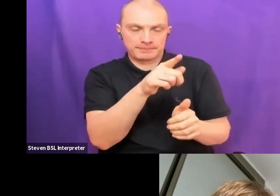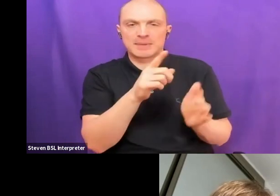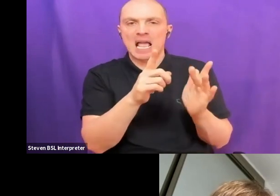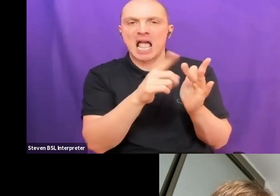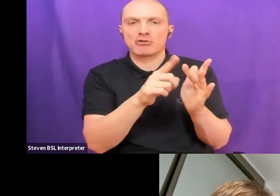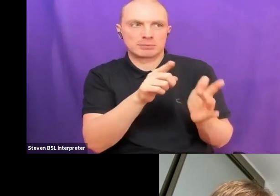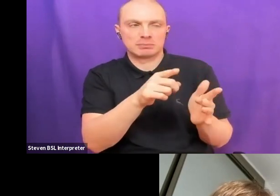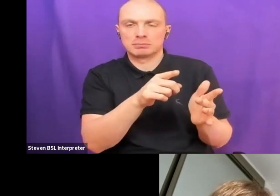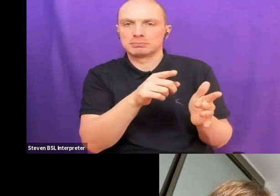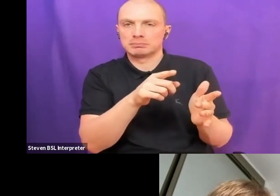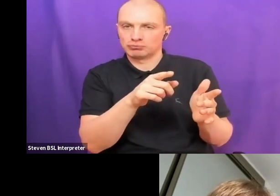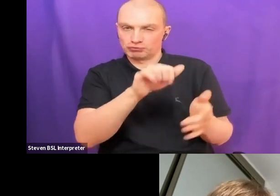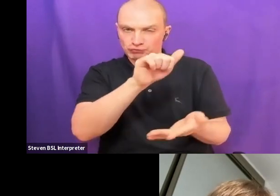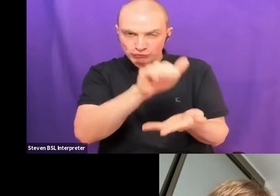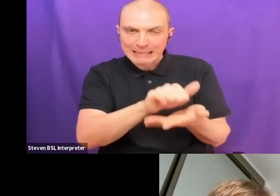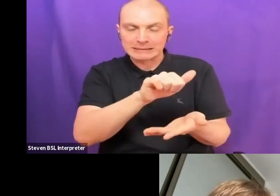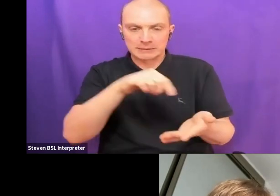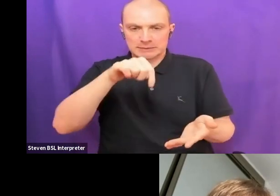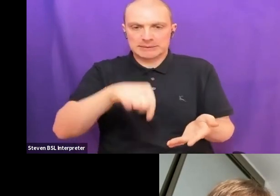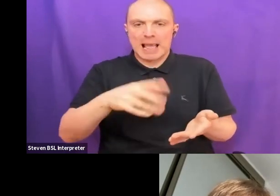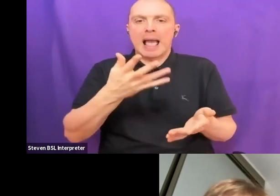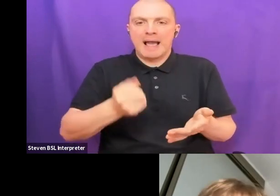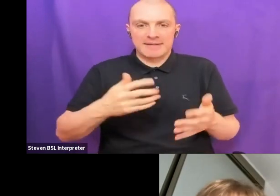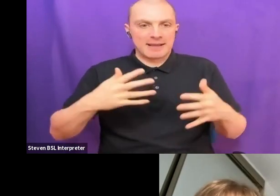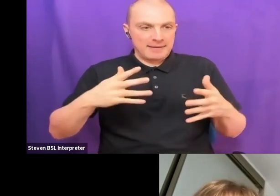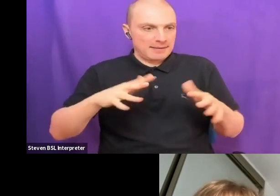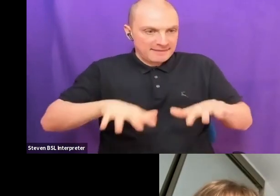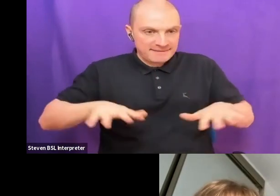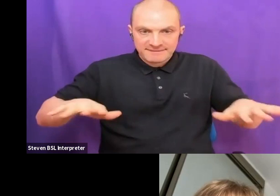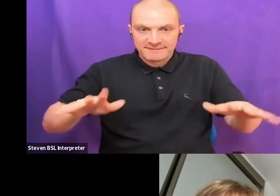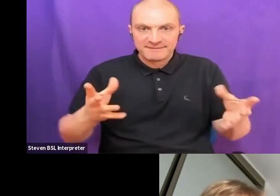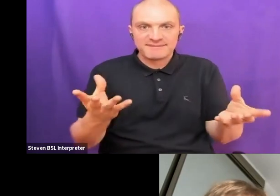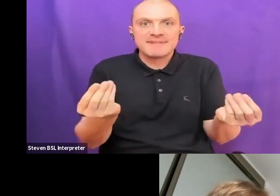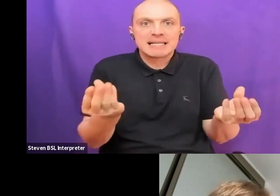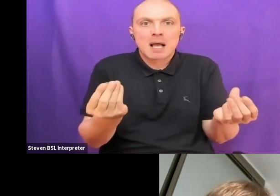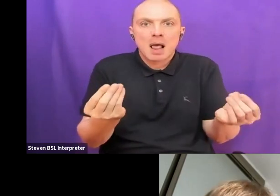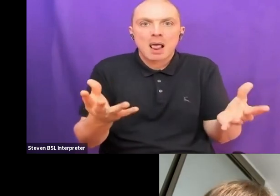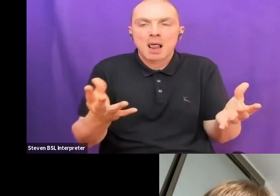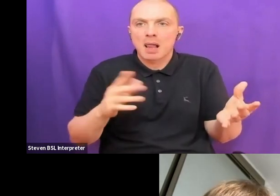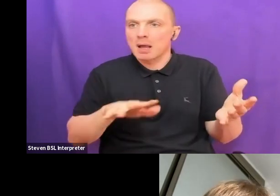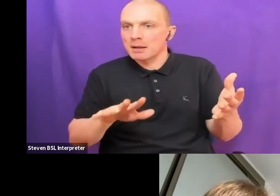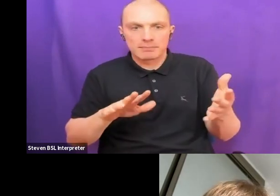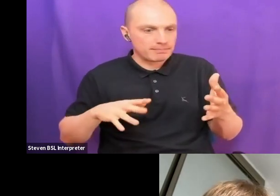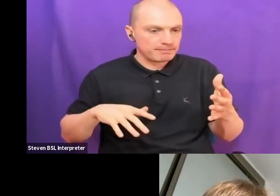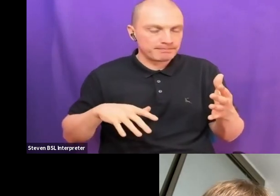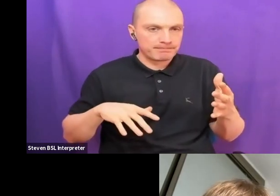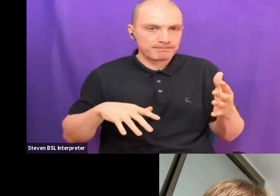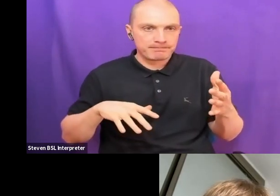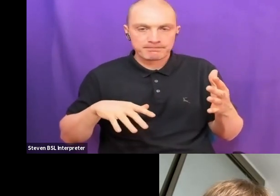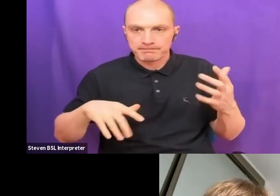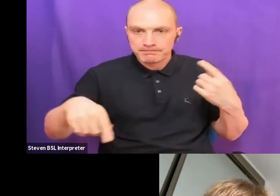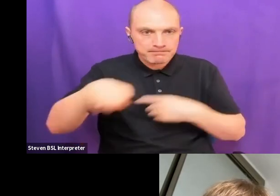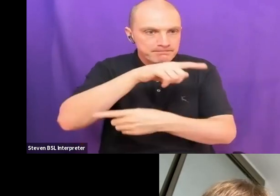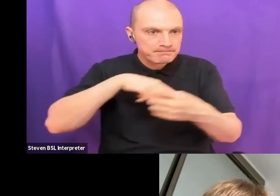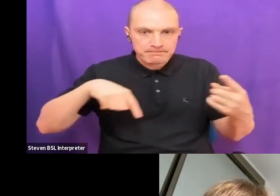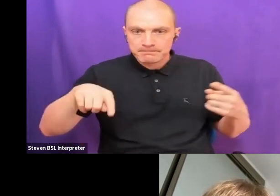physical, social and economic approach in terms of holistic placemaking. And I think